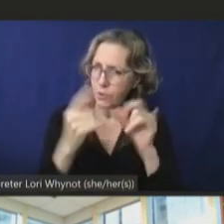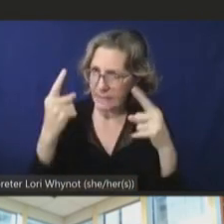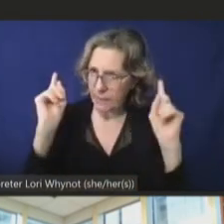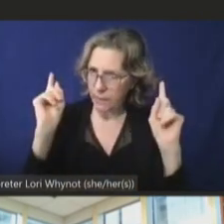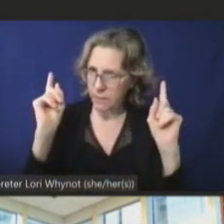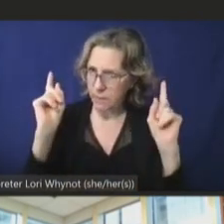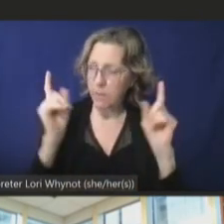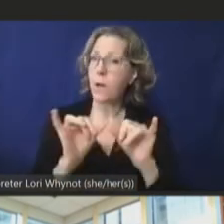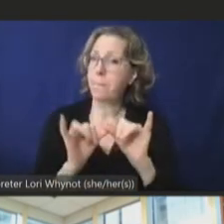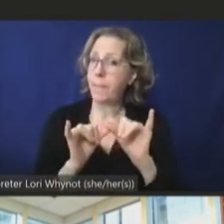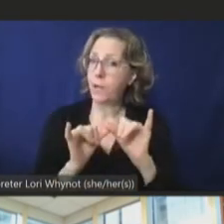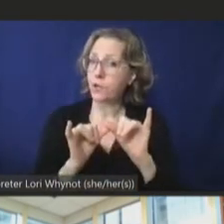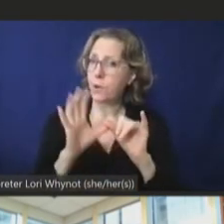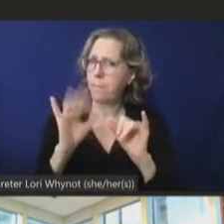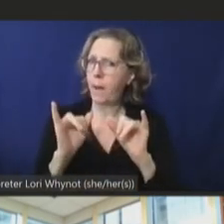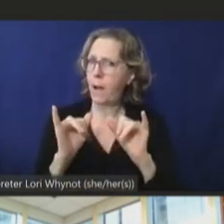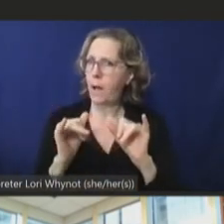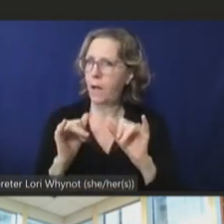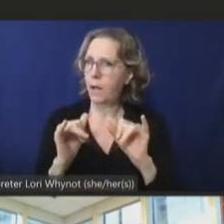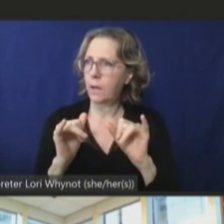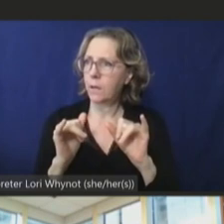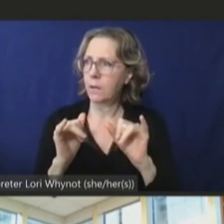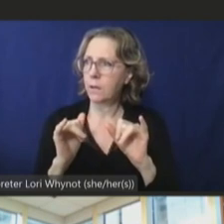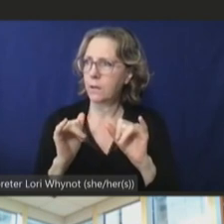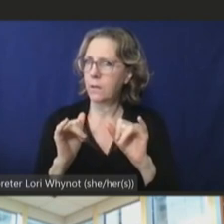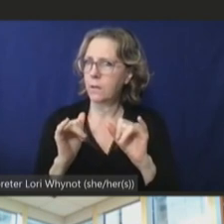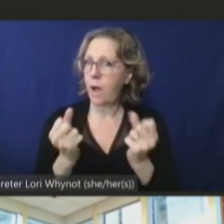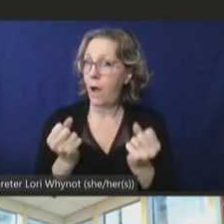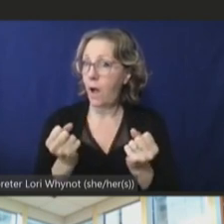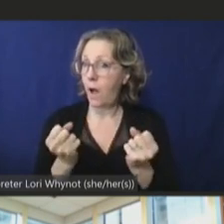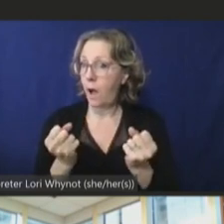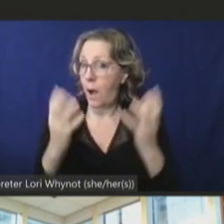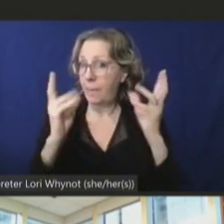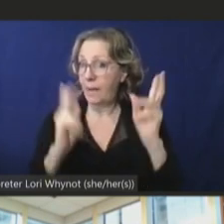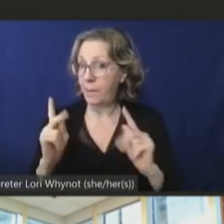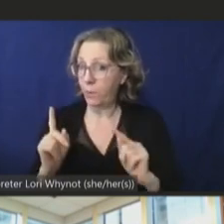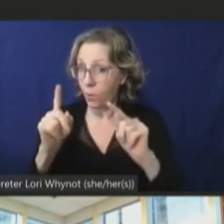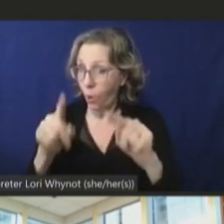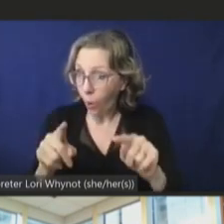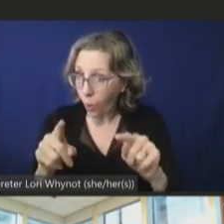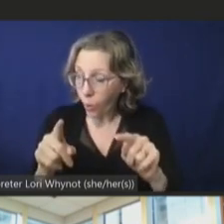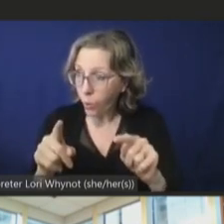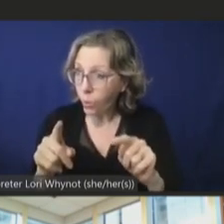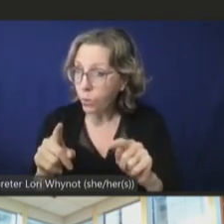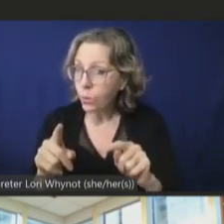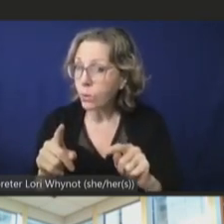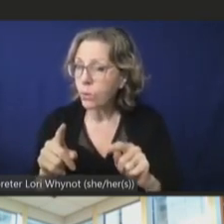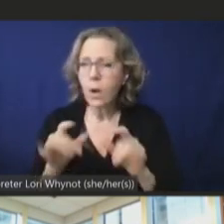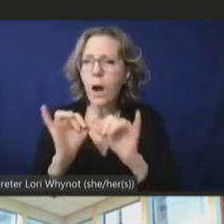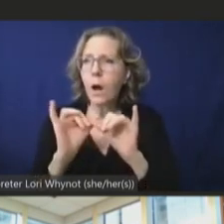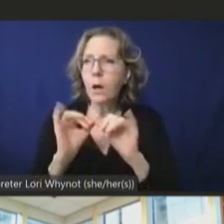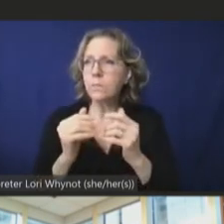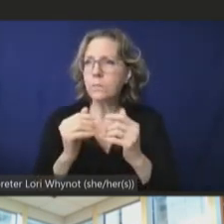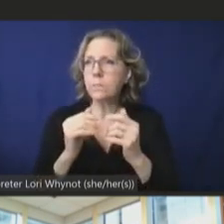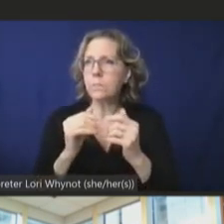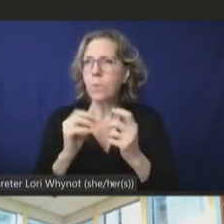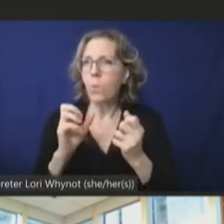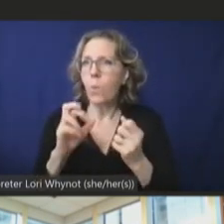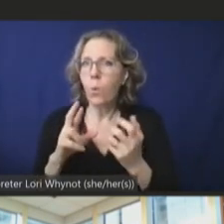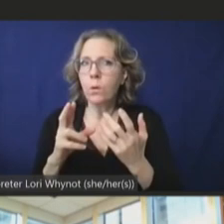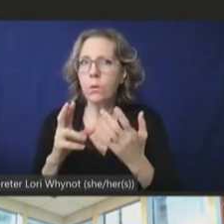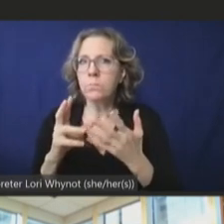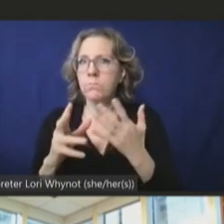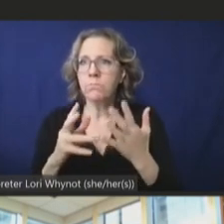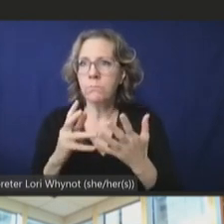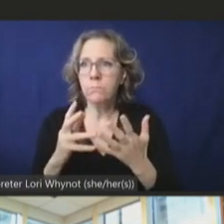success by the amount of folks taking advantage of that night? I mean, you know, what